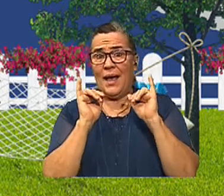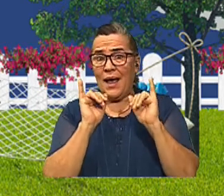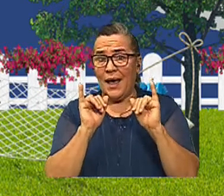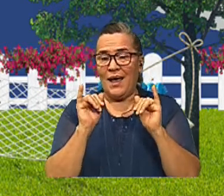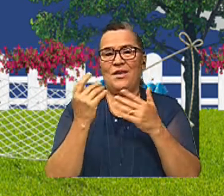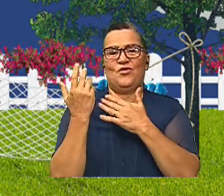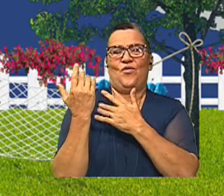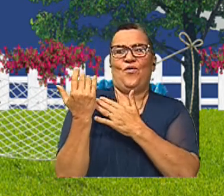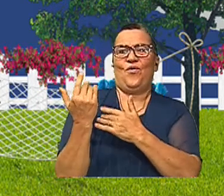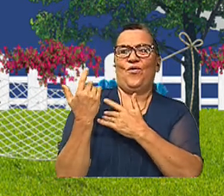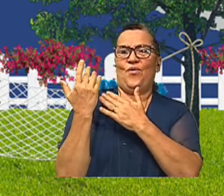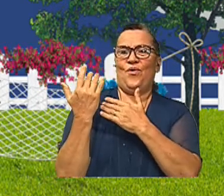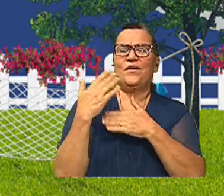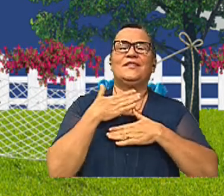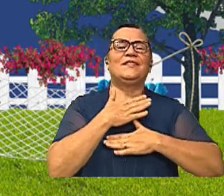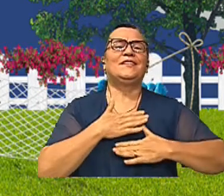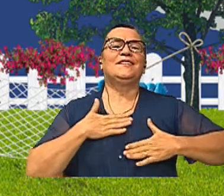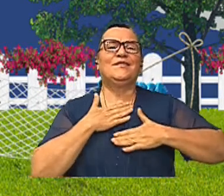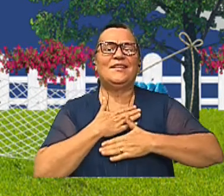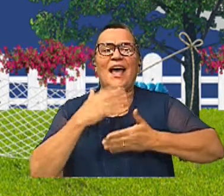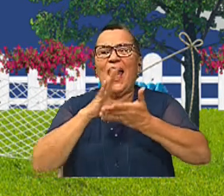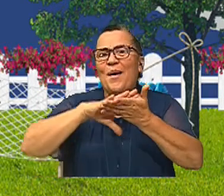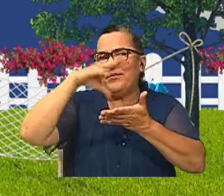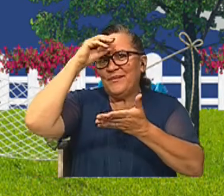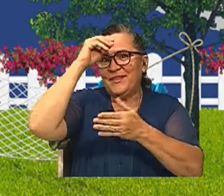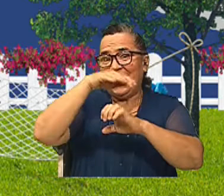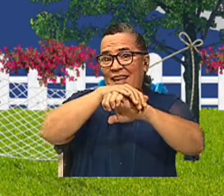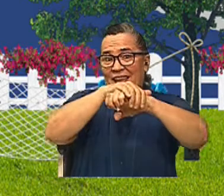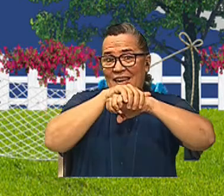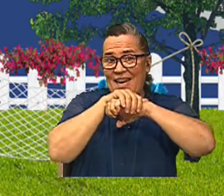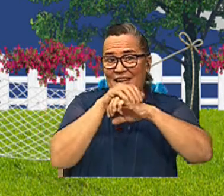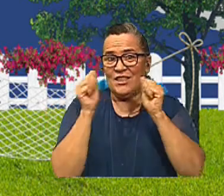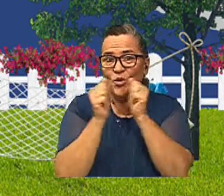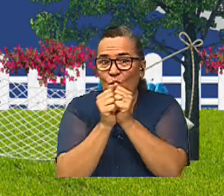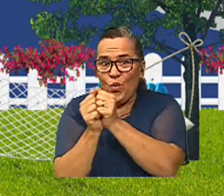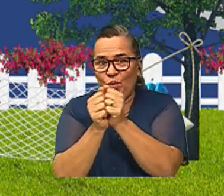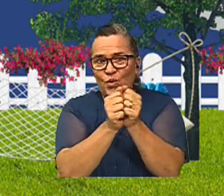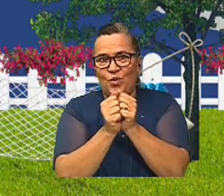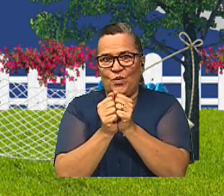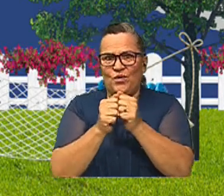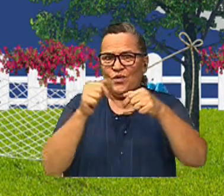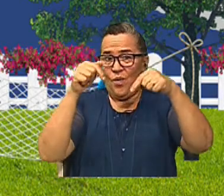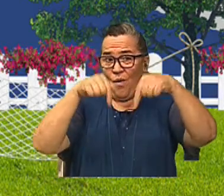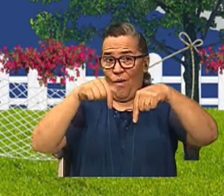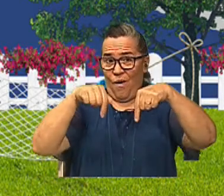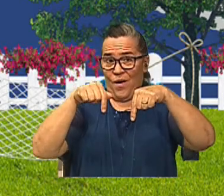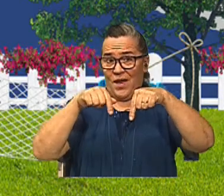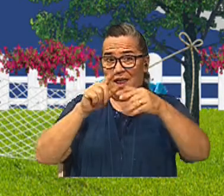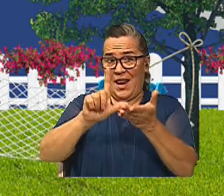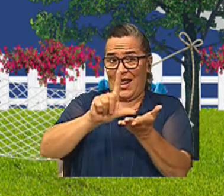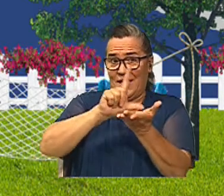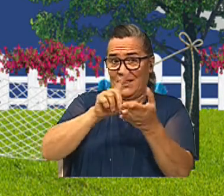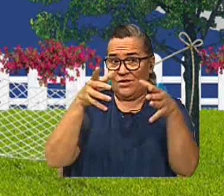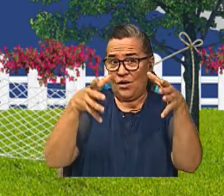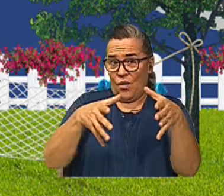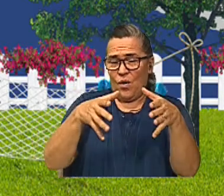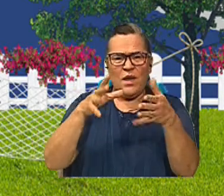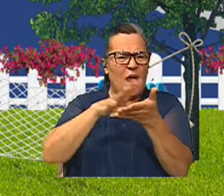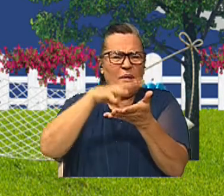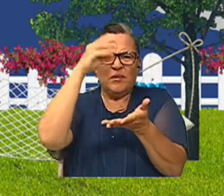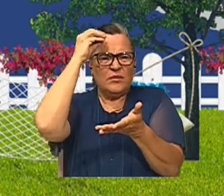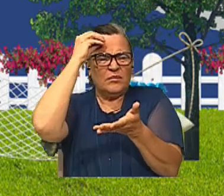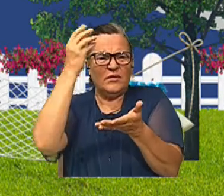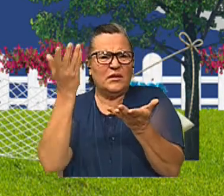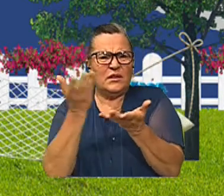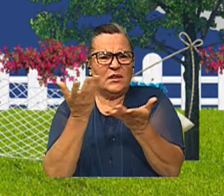we will enjoy learning English together. In today's class, we are going to learn